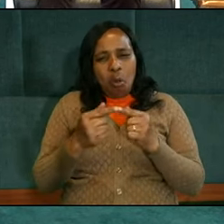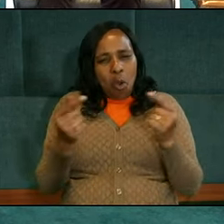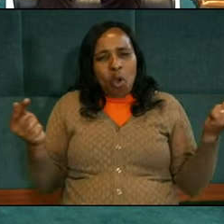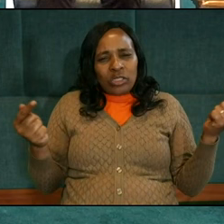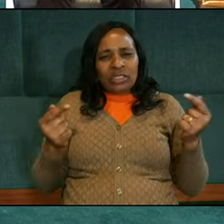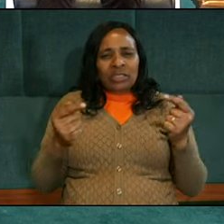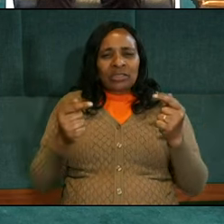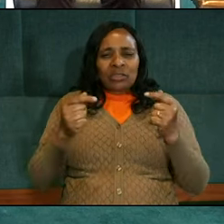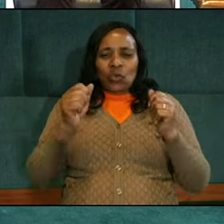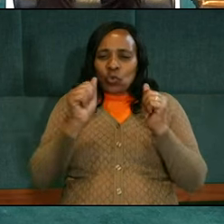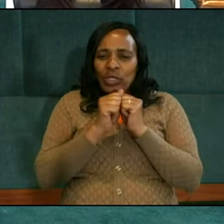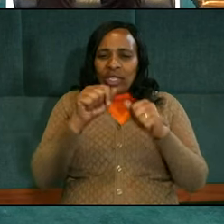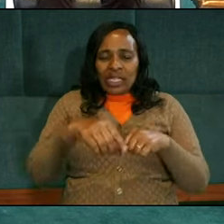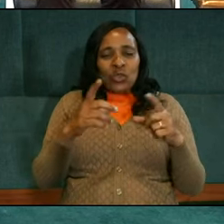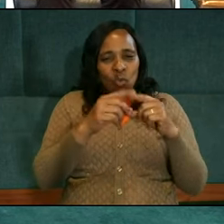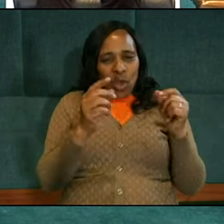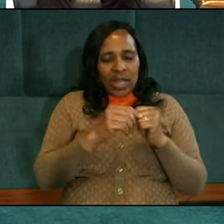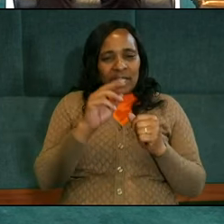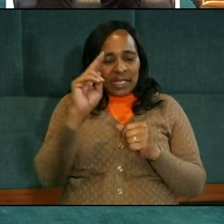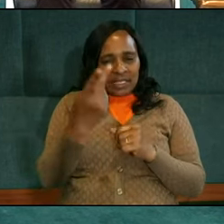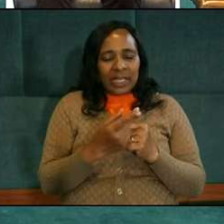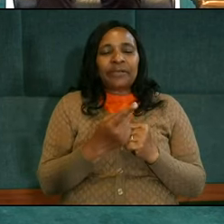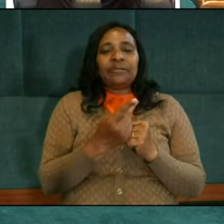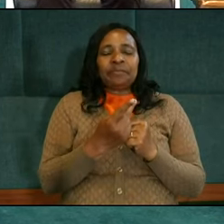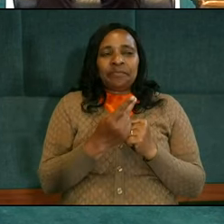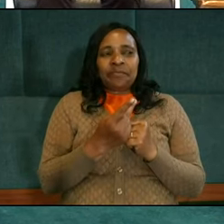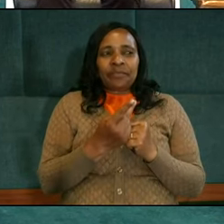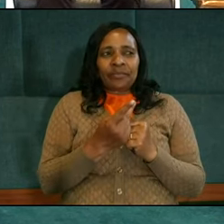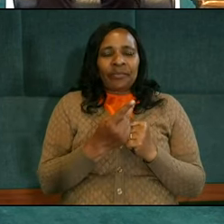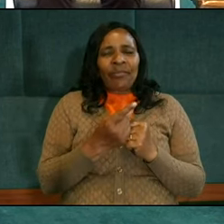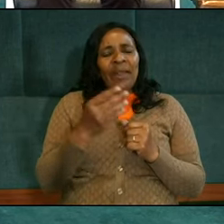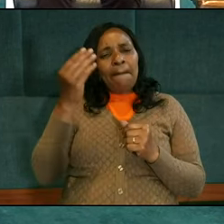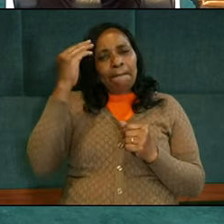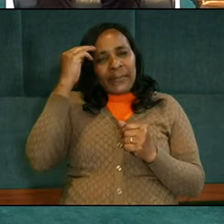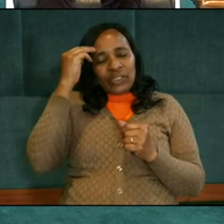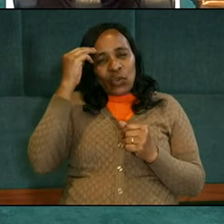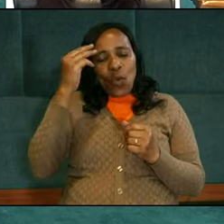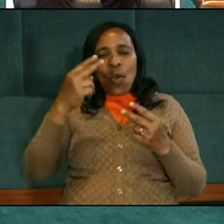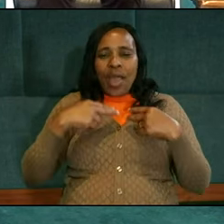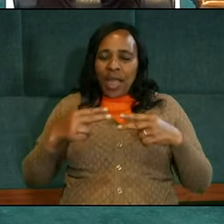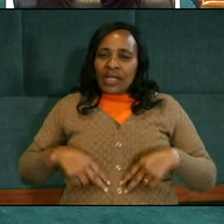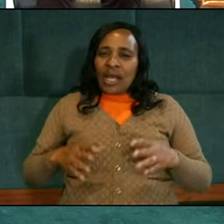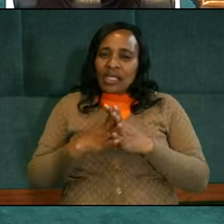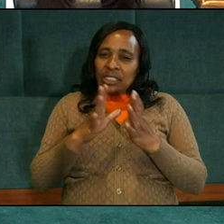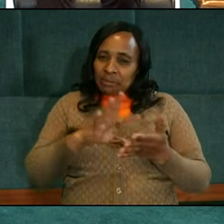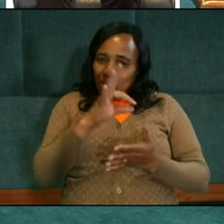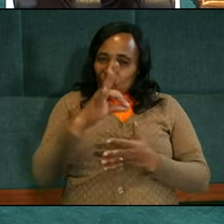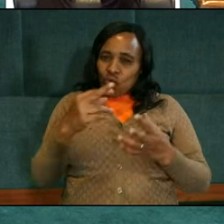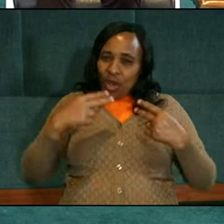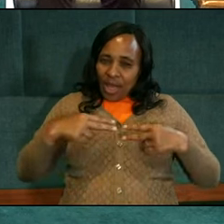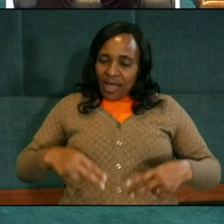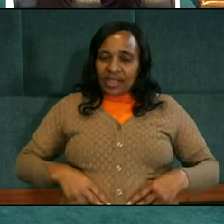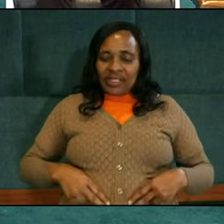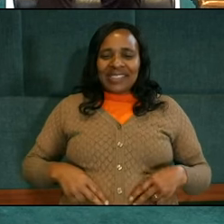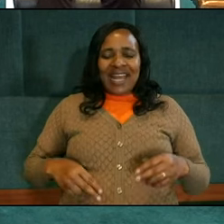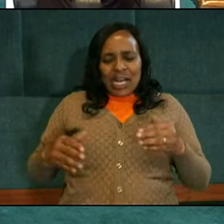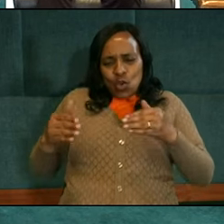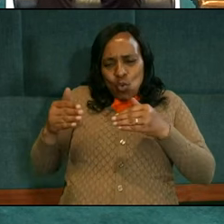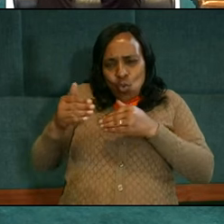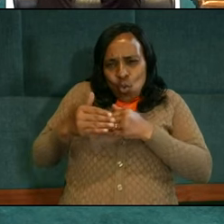with that statement. Okay. The second one is, mental health and spiritual health are